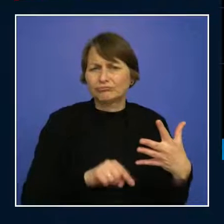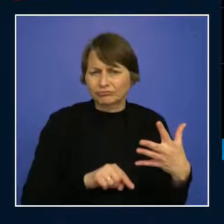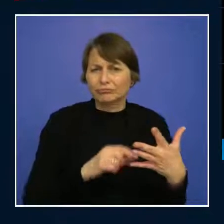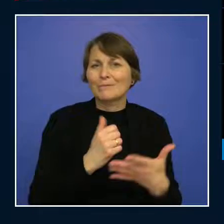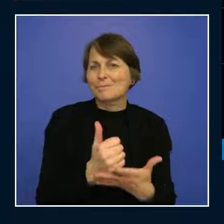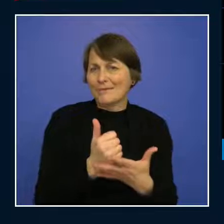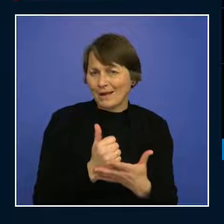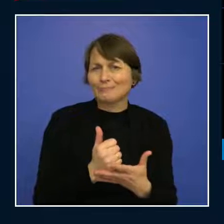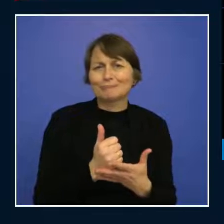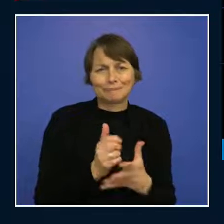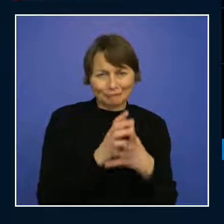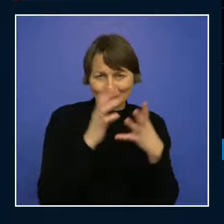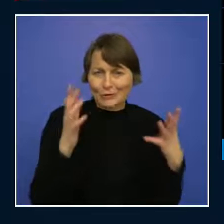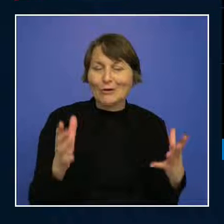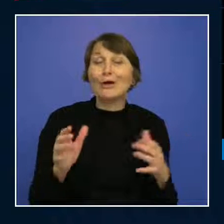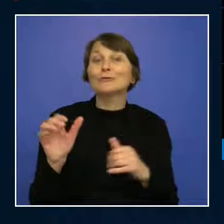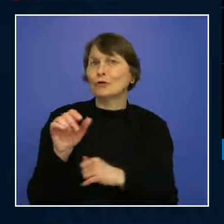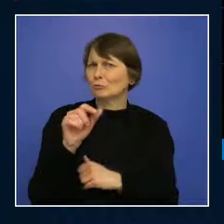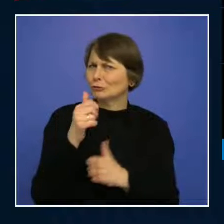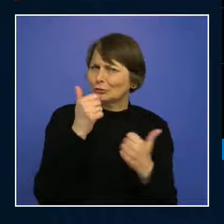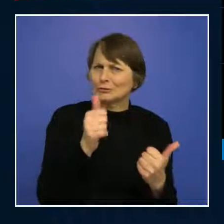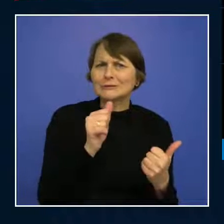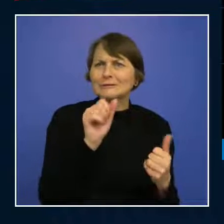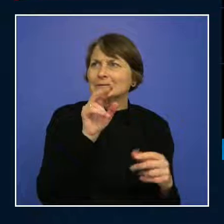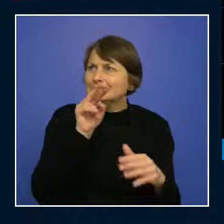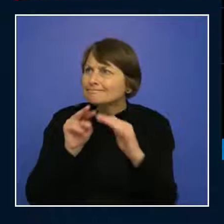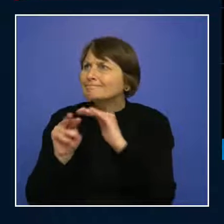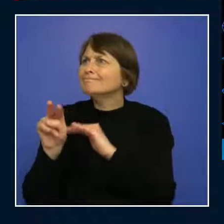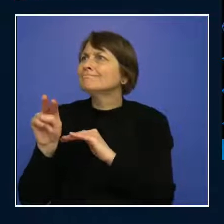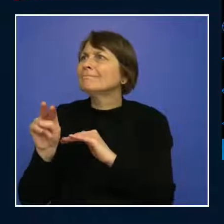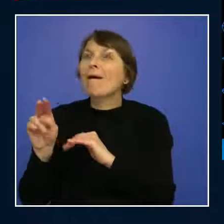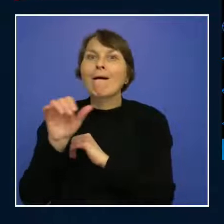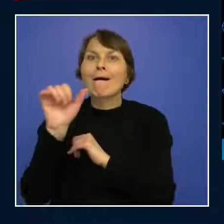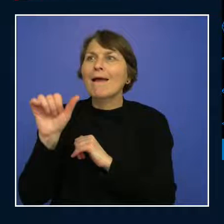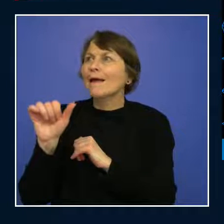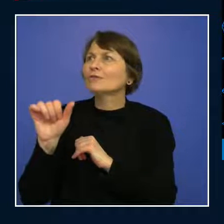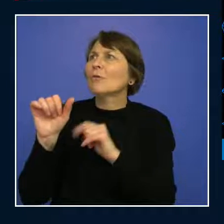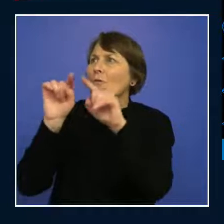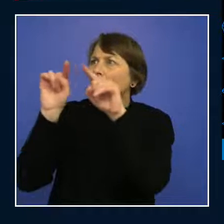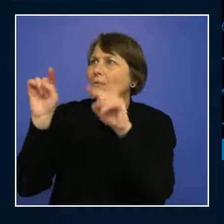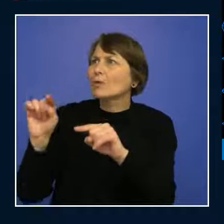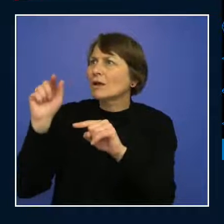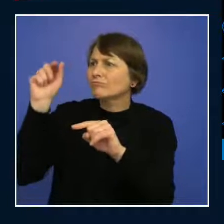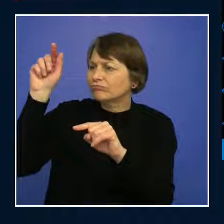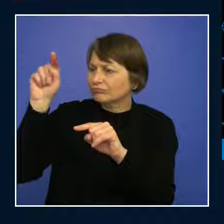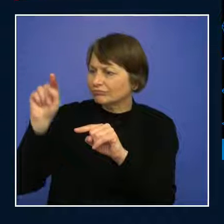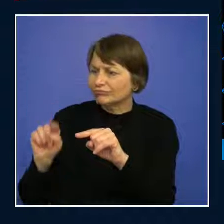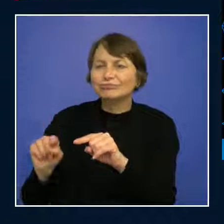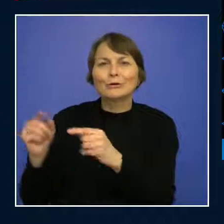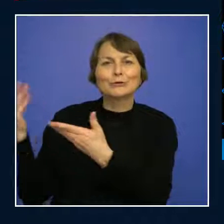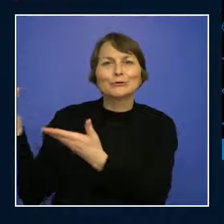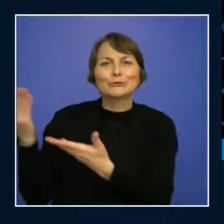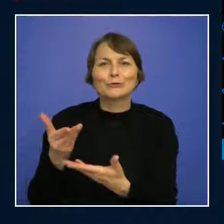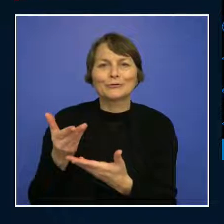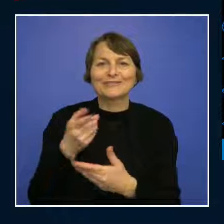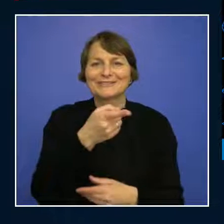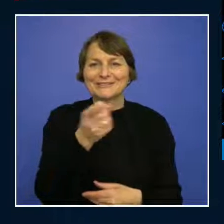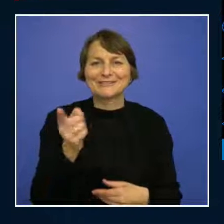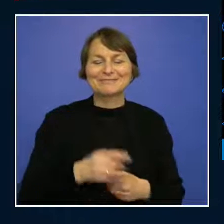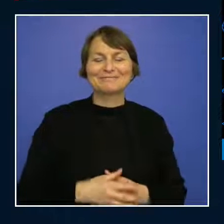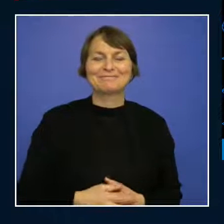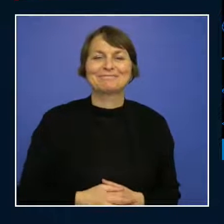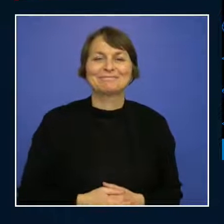look within the Azure Portal at that service and seeing if it can help you. Now, the one thing I want to talk about,